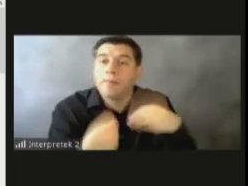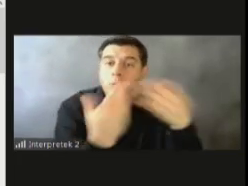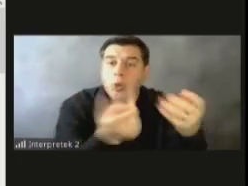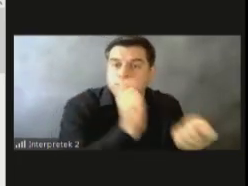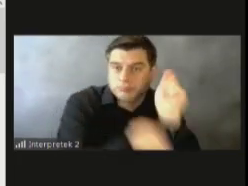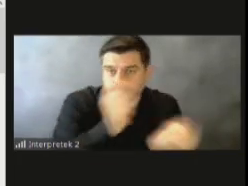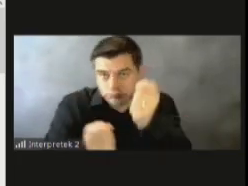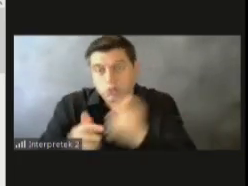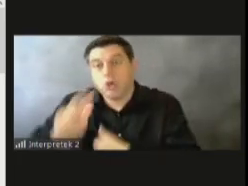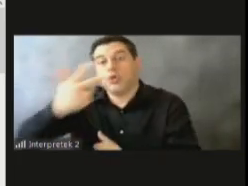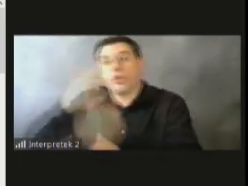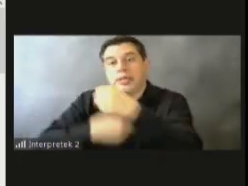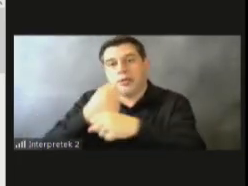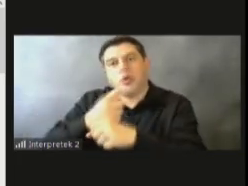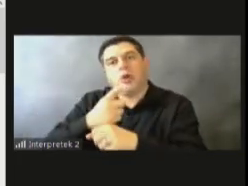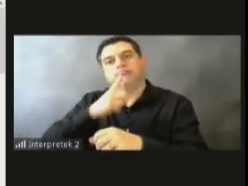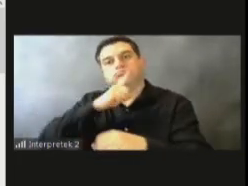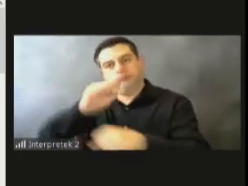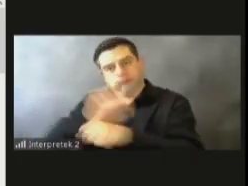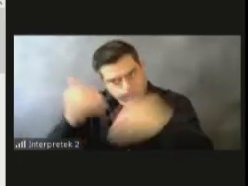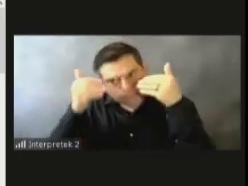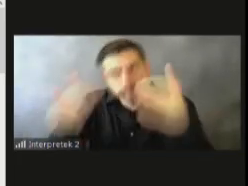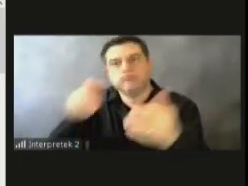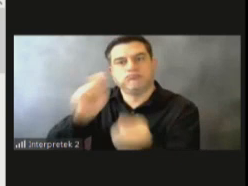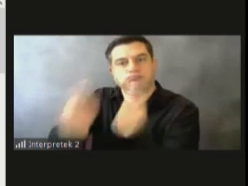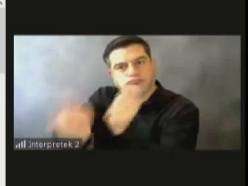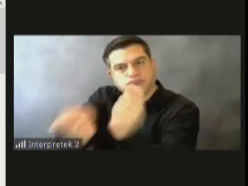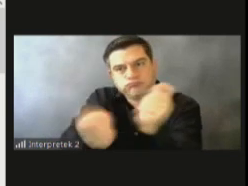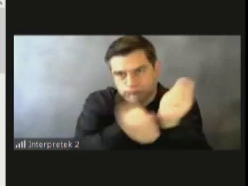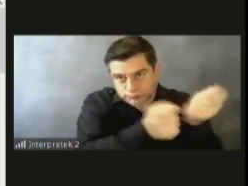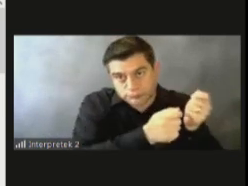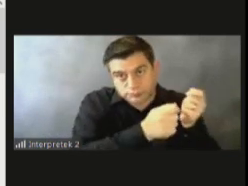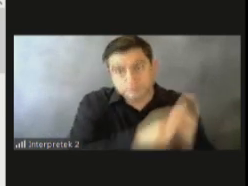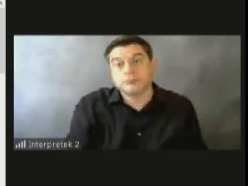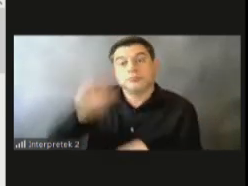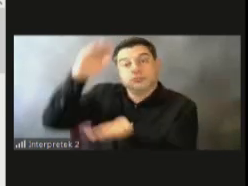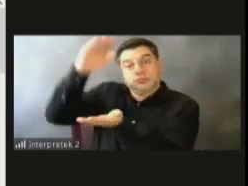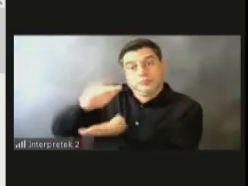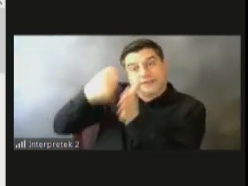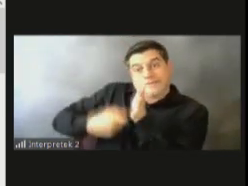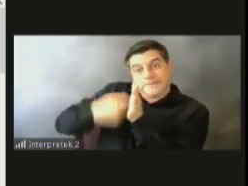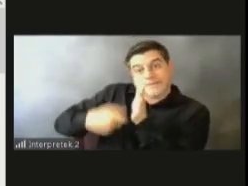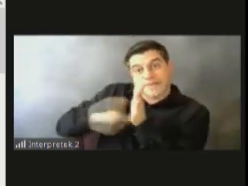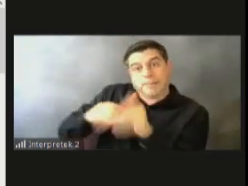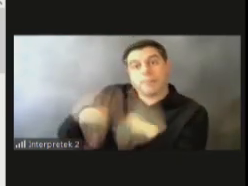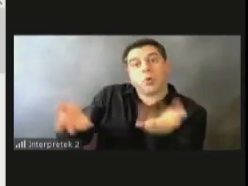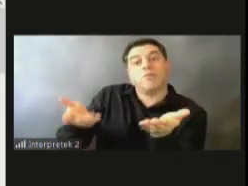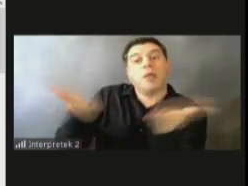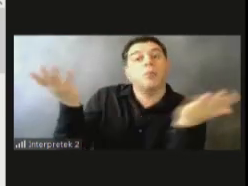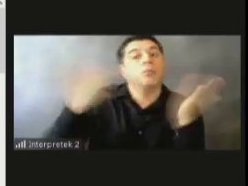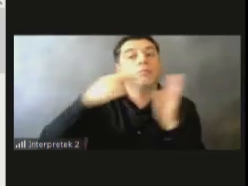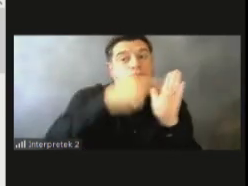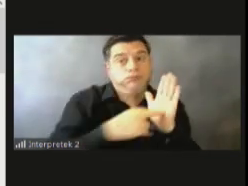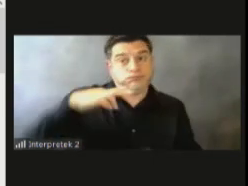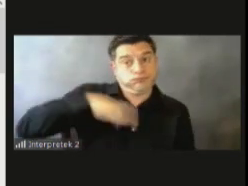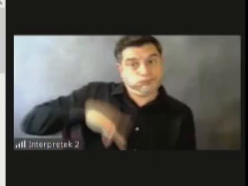5. Reducing fees and providing regulatory incentives for affordable housing. This is sort of self-explanatory. In general, some zoning and land